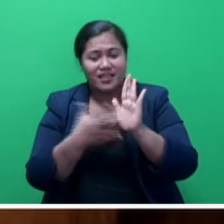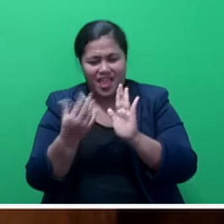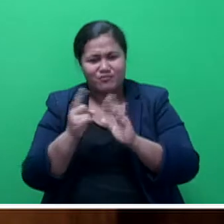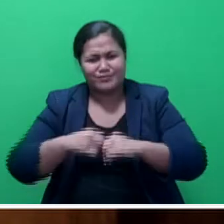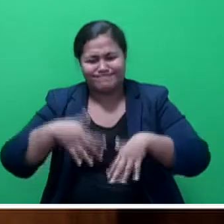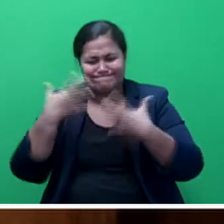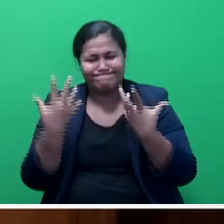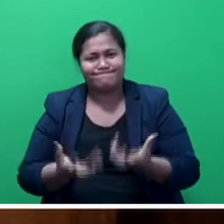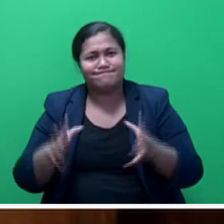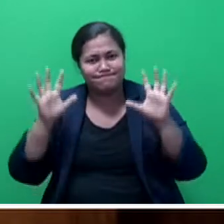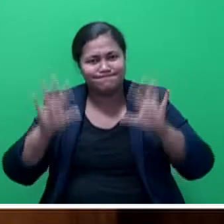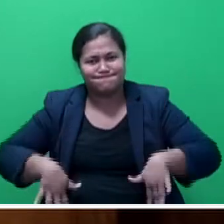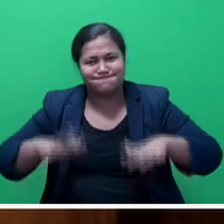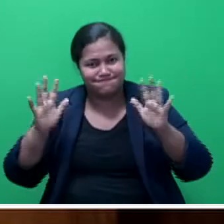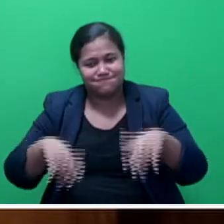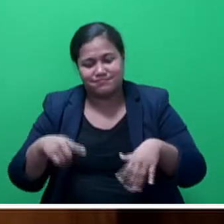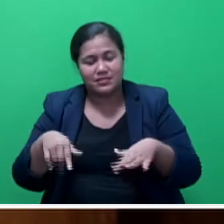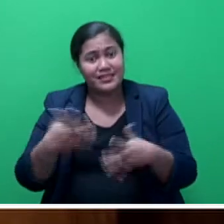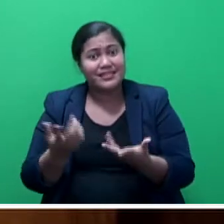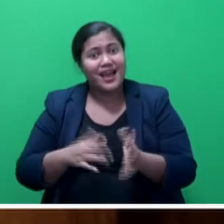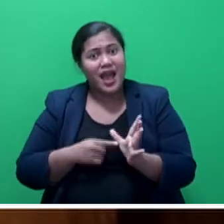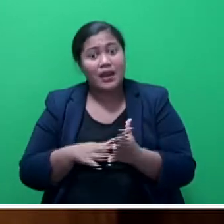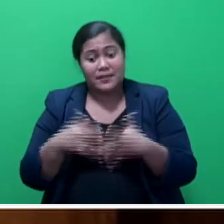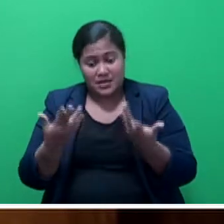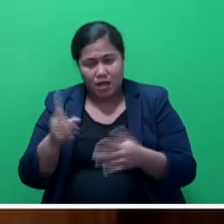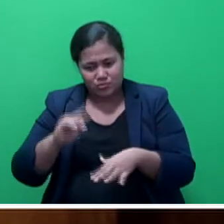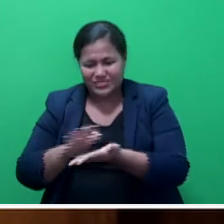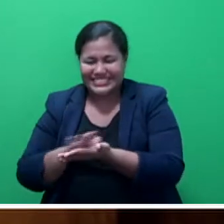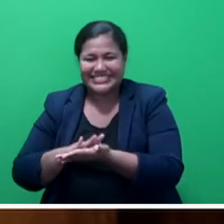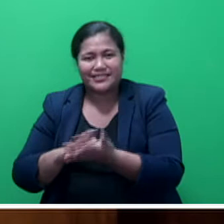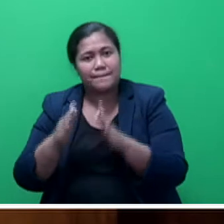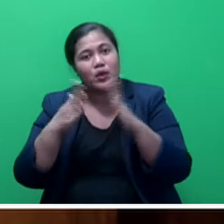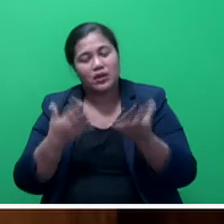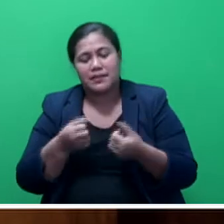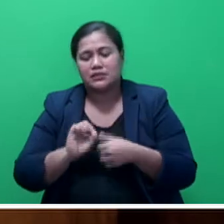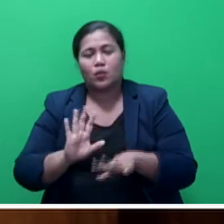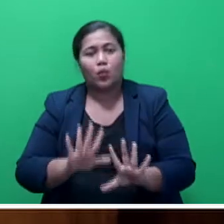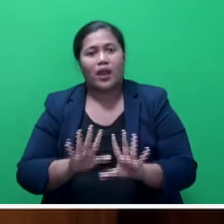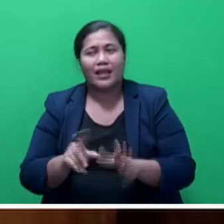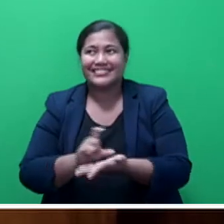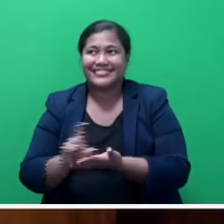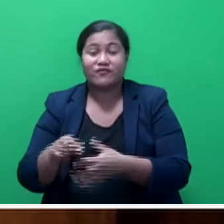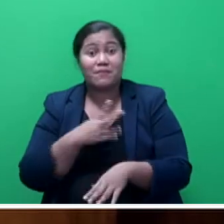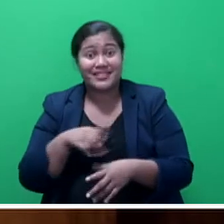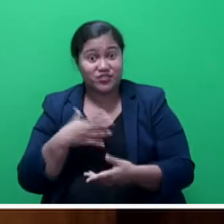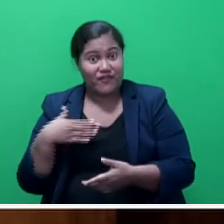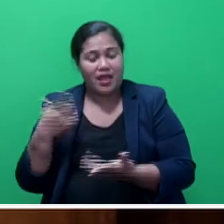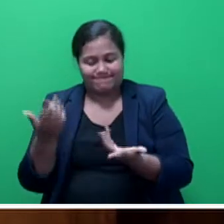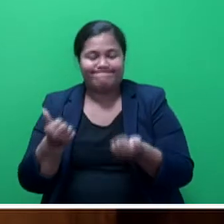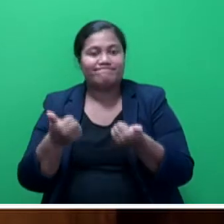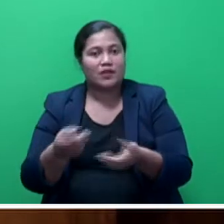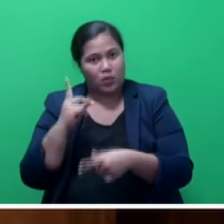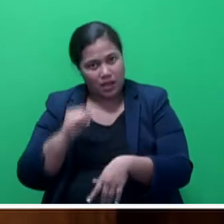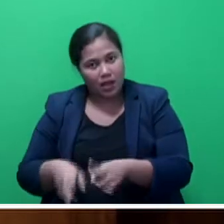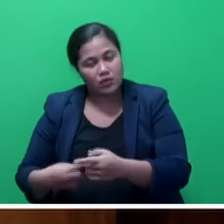during TC Ana. To date, we have managed to clean the buildings, but we are still awaiting clearance from the Ministry of Health, as most of these